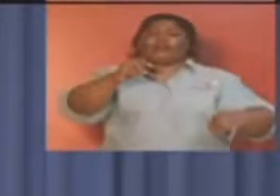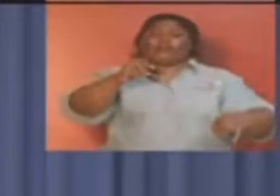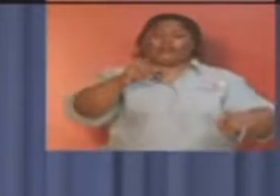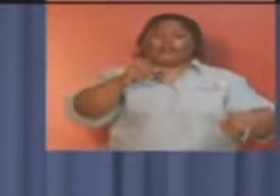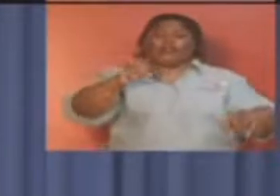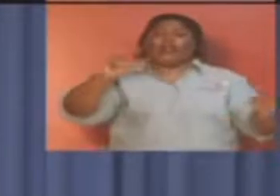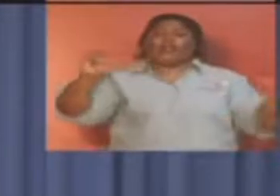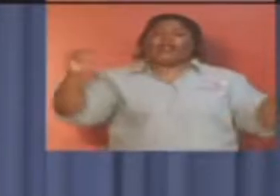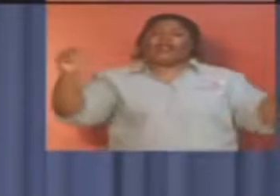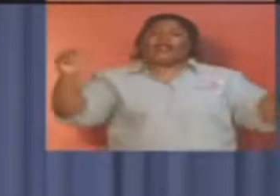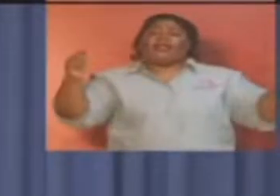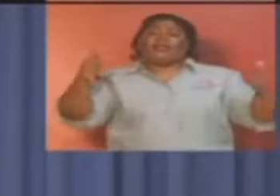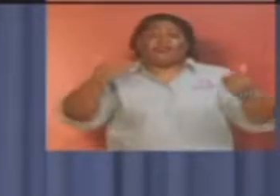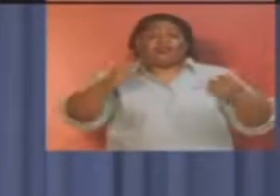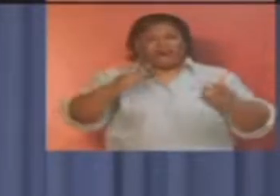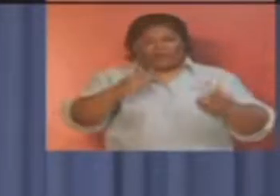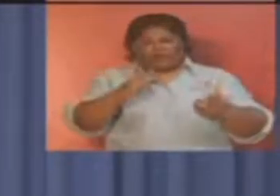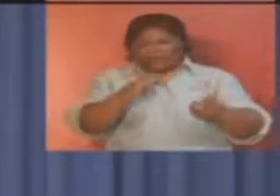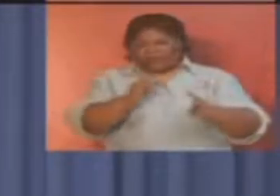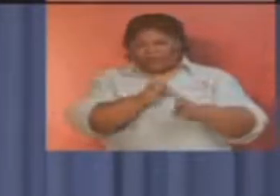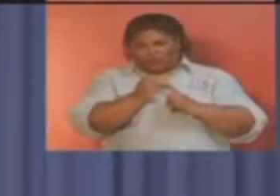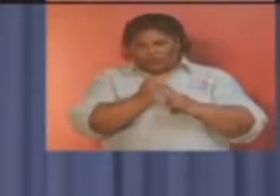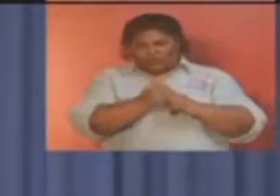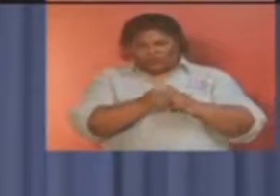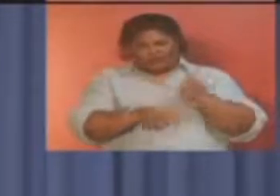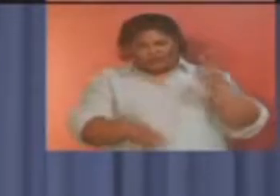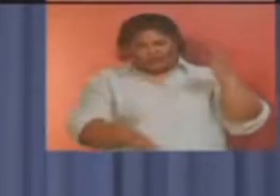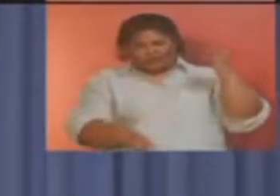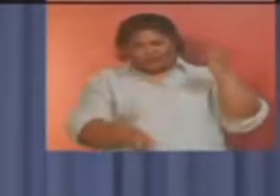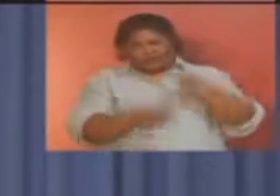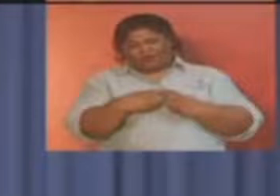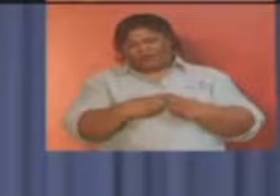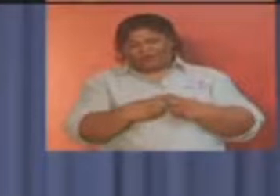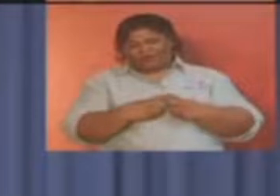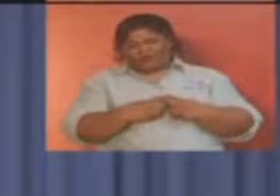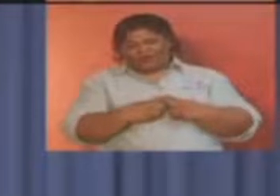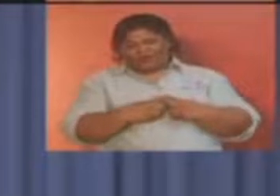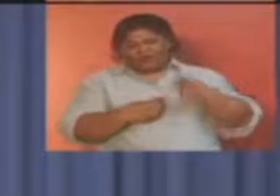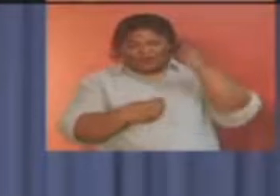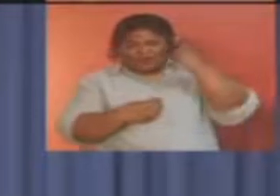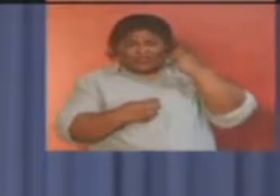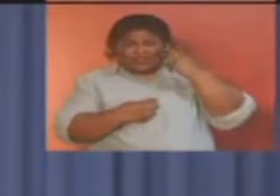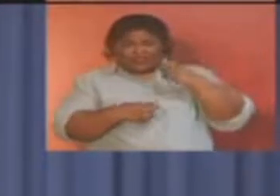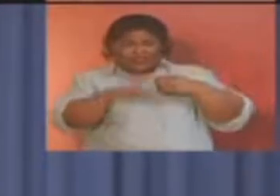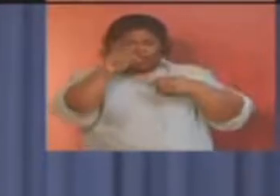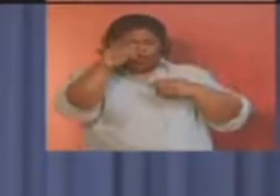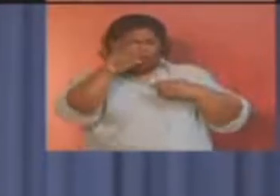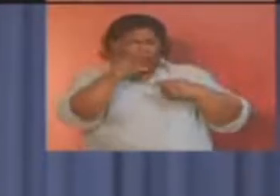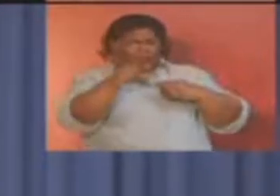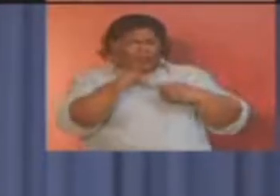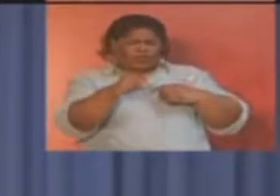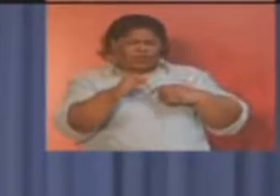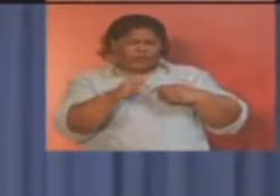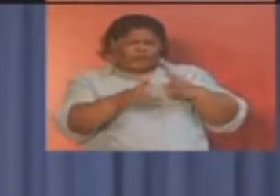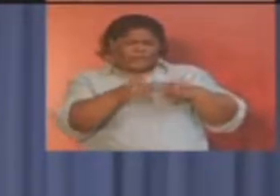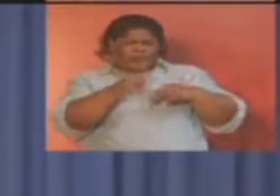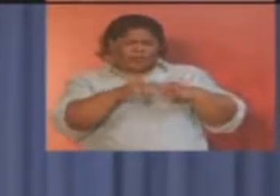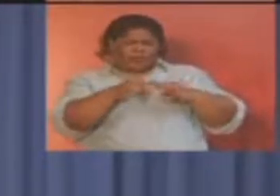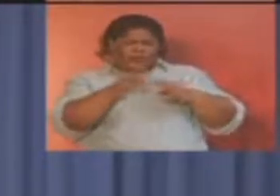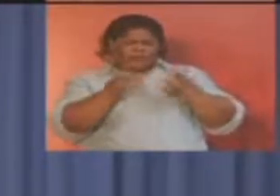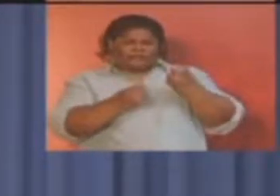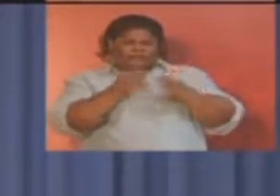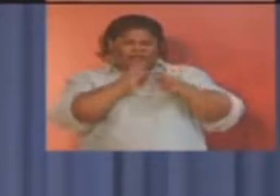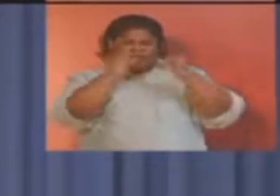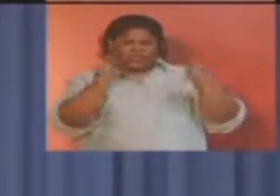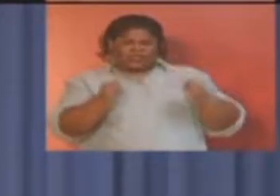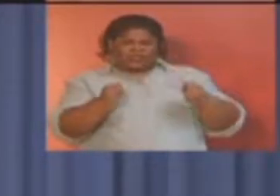money? Well, the time to build a fire station is not when the fire is blazing, eh? We have built significant fire stations